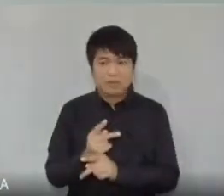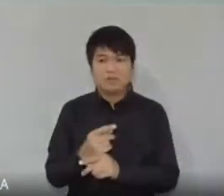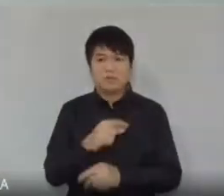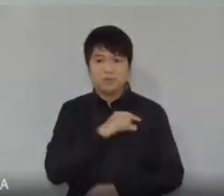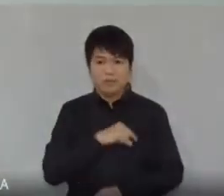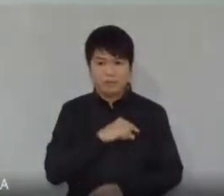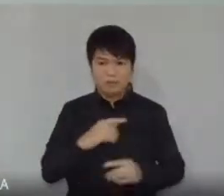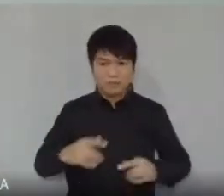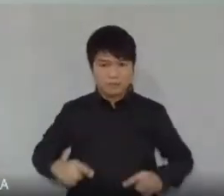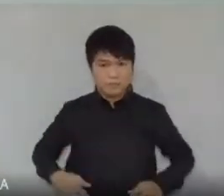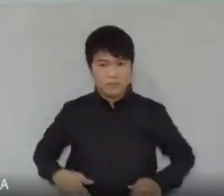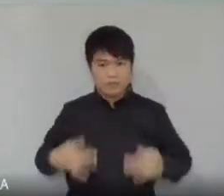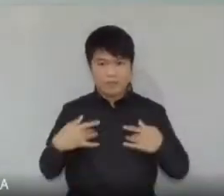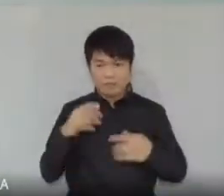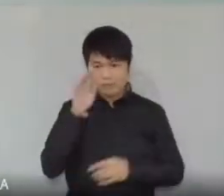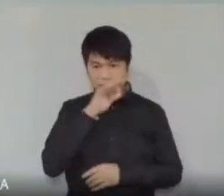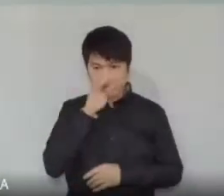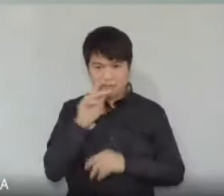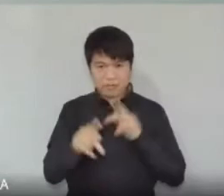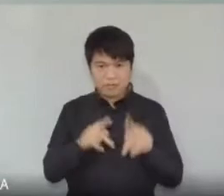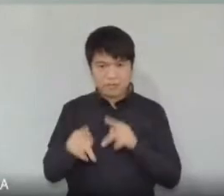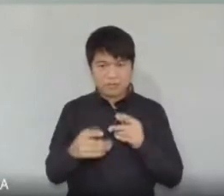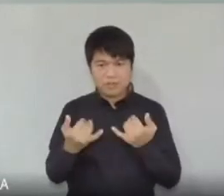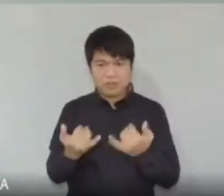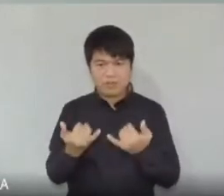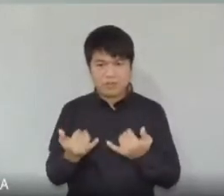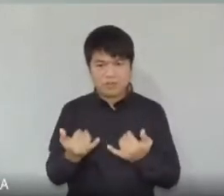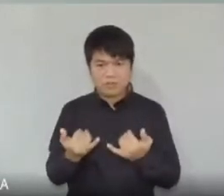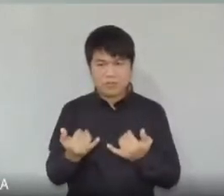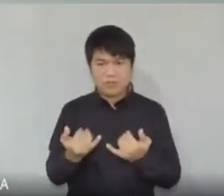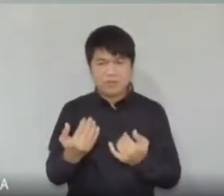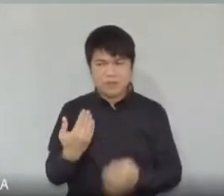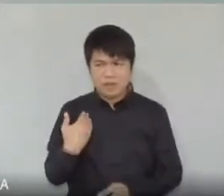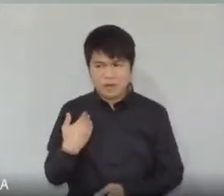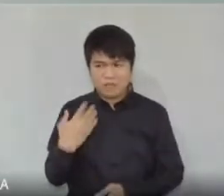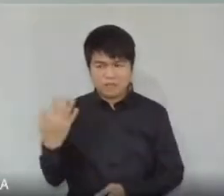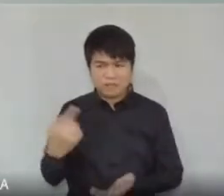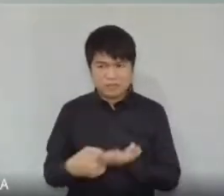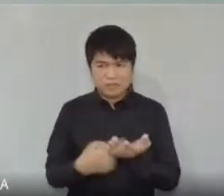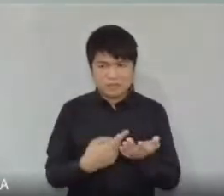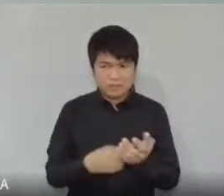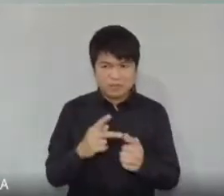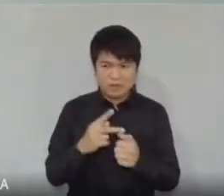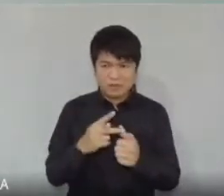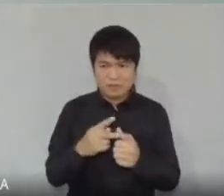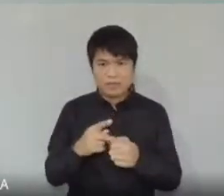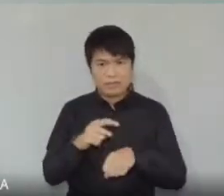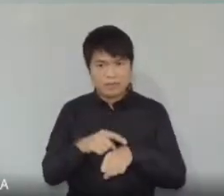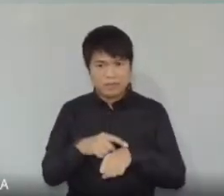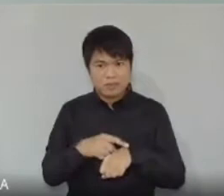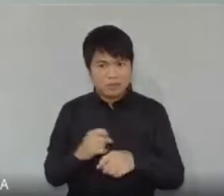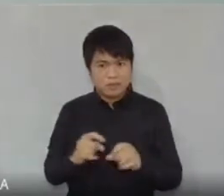is telehealth. While DOH has funded 3 telehealth studies